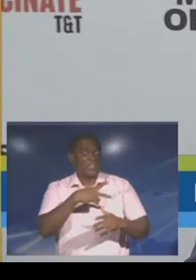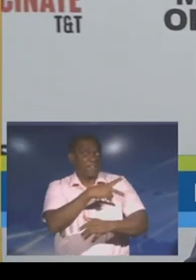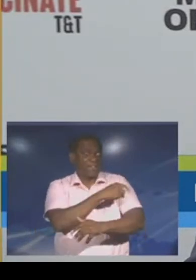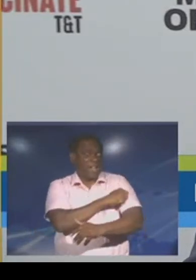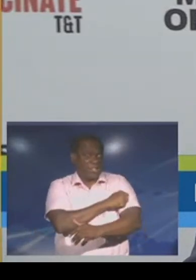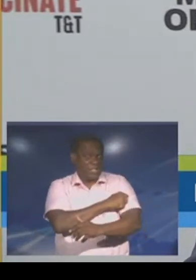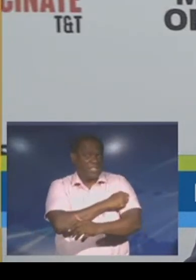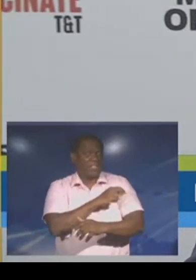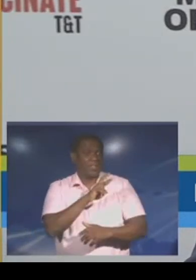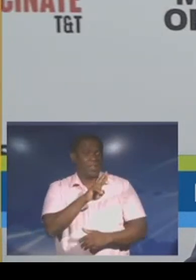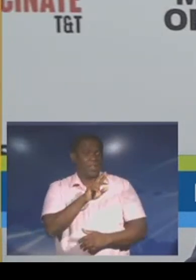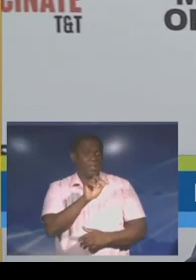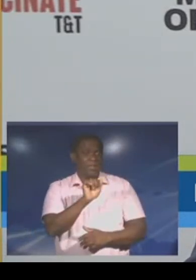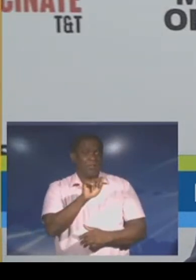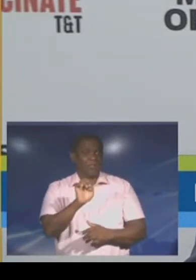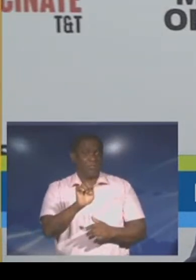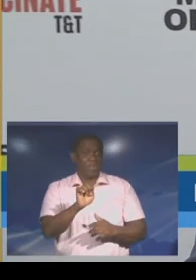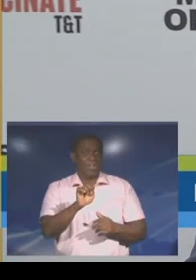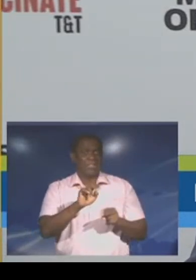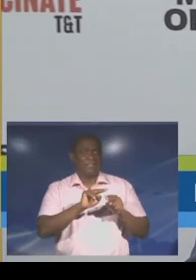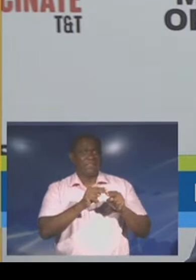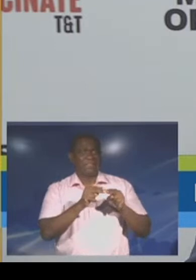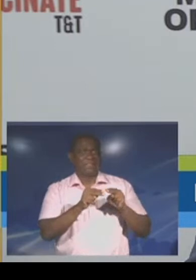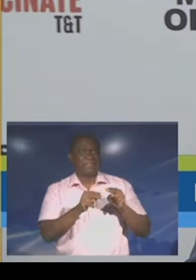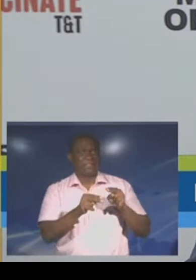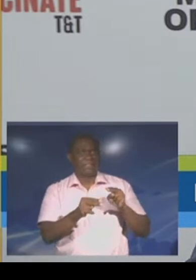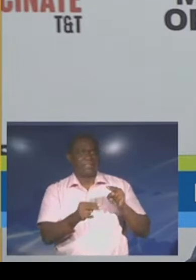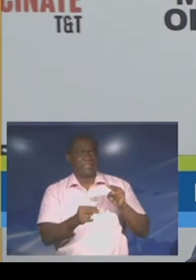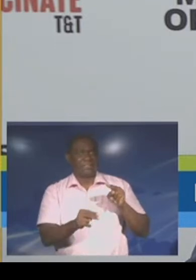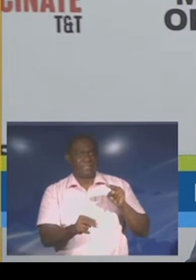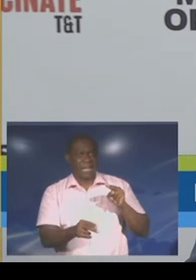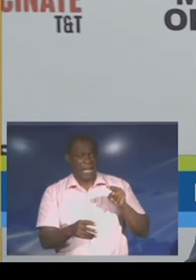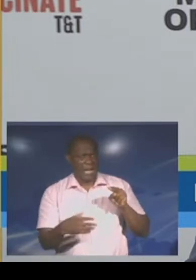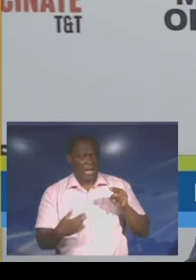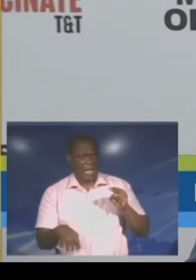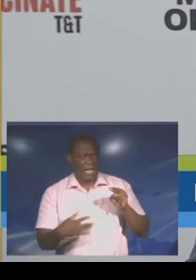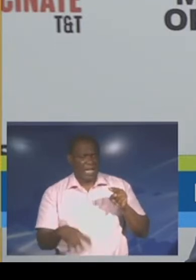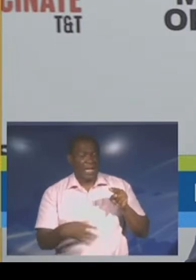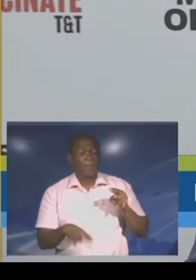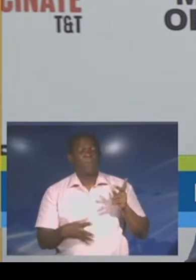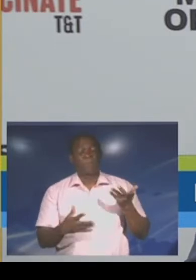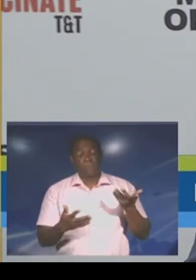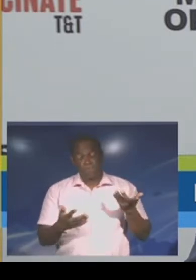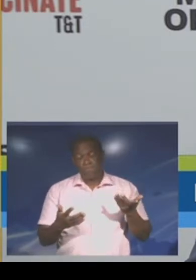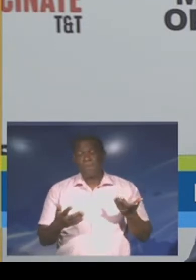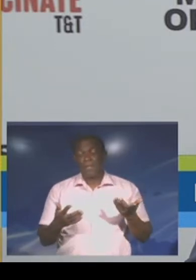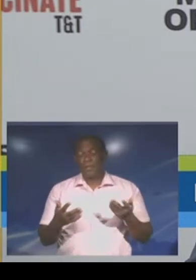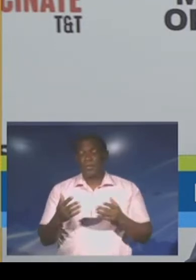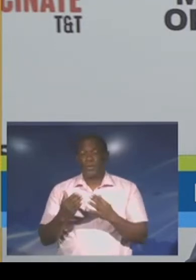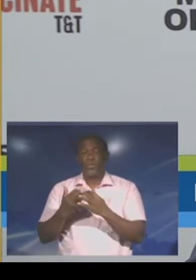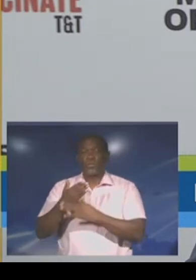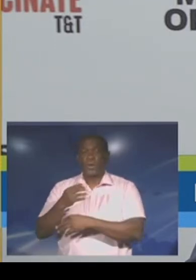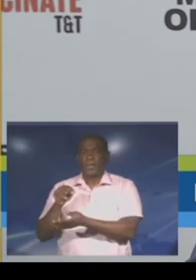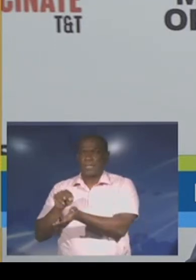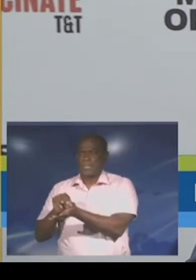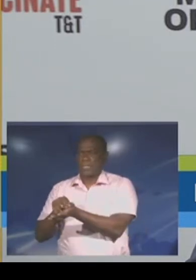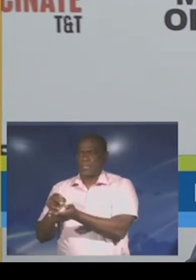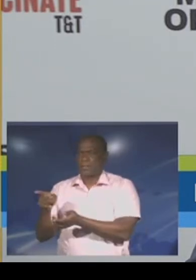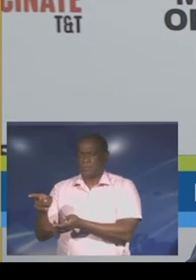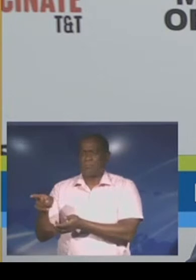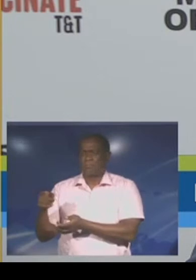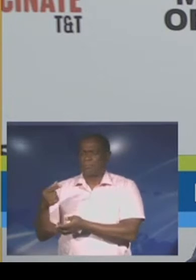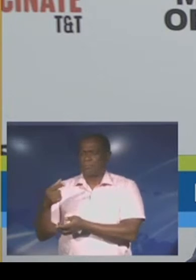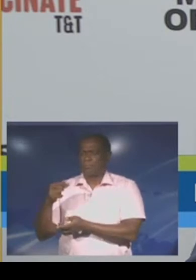that through Nurse Grace Sukchan and the expanded program of immunization, we were looking for basically